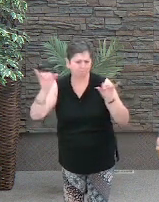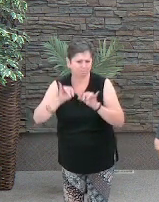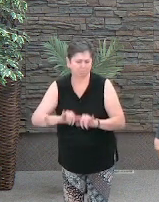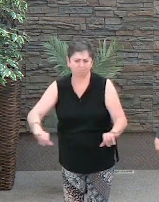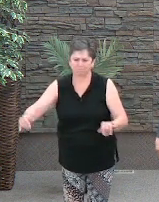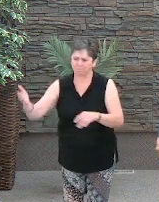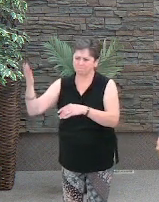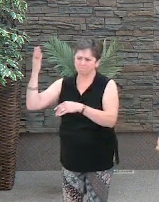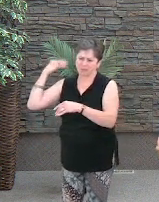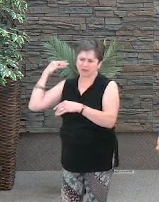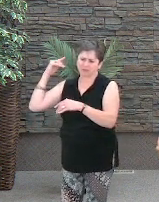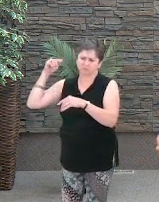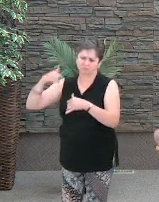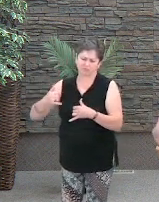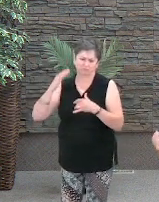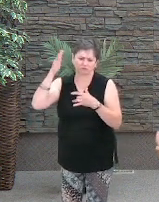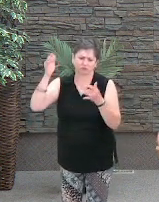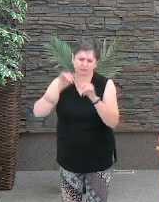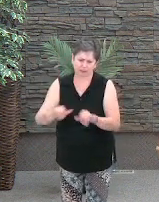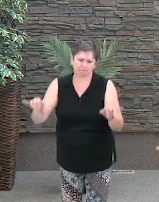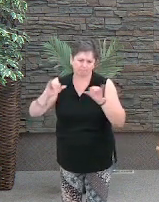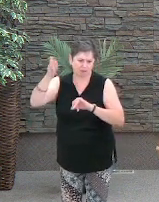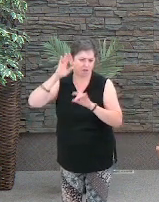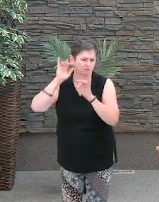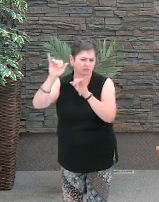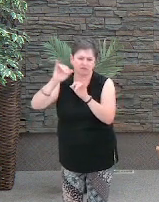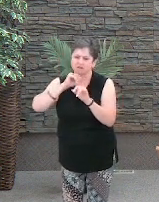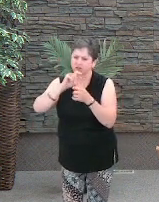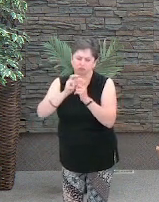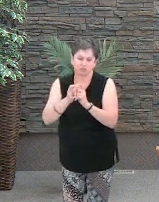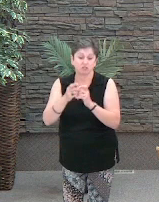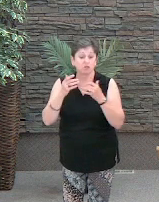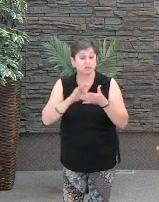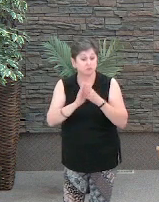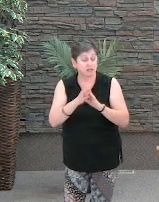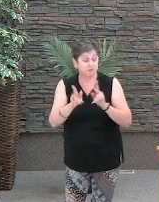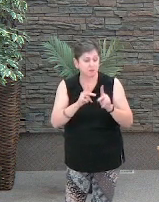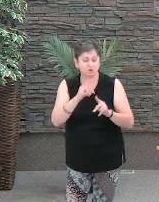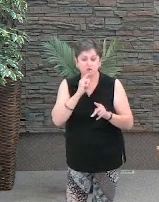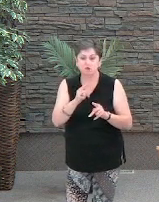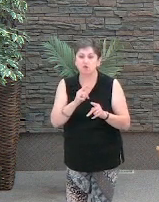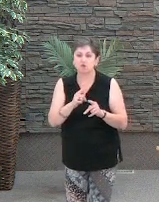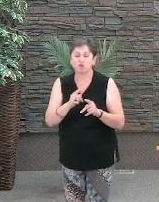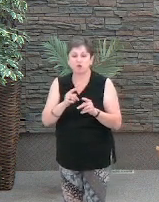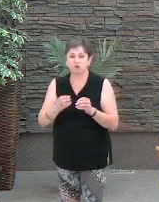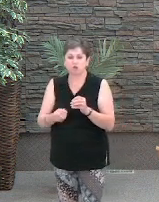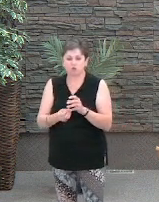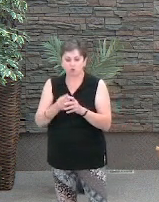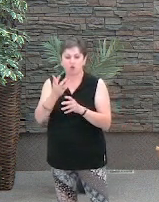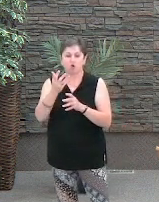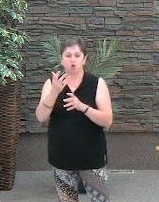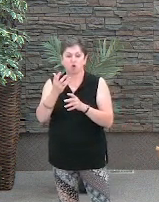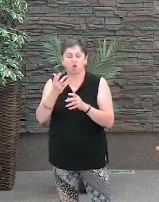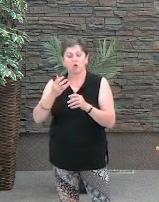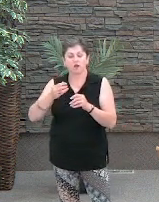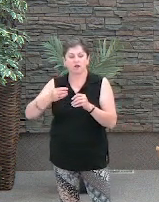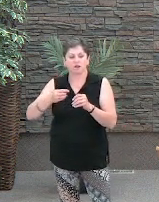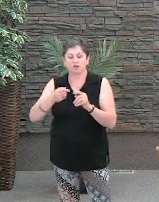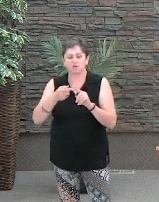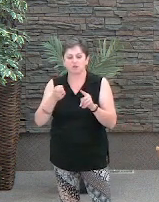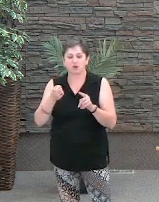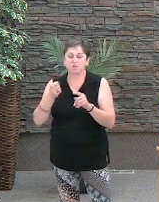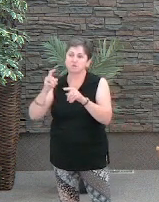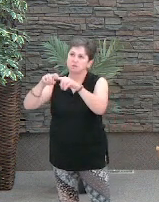that he was then. And so let's continue to be the kind of people who would go for broke, betting on the goodness and the providence of